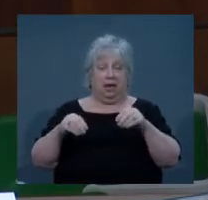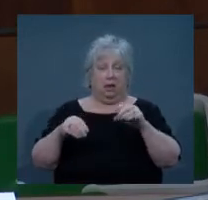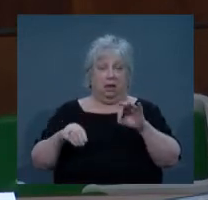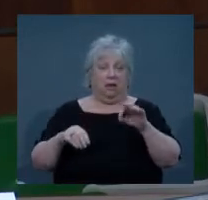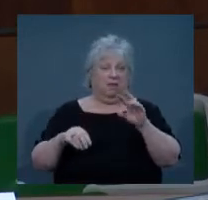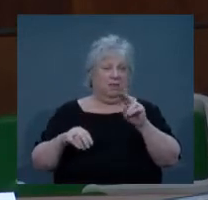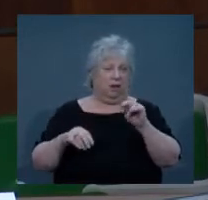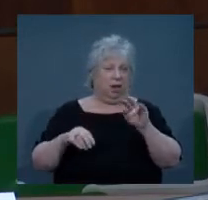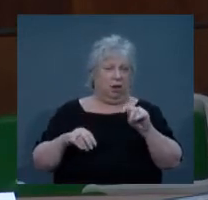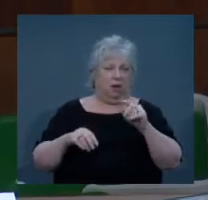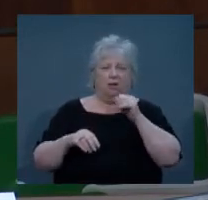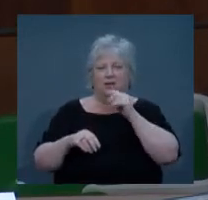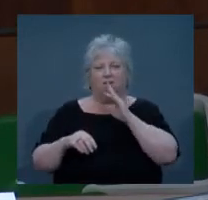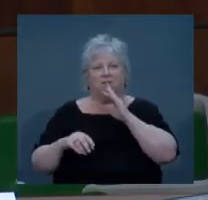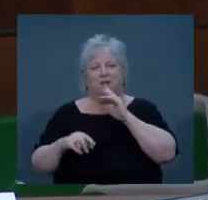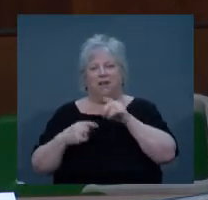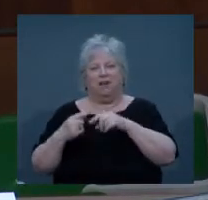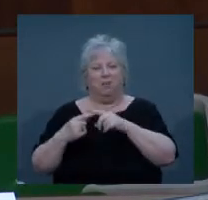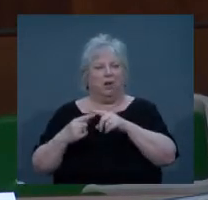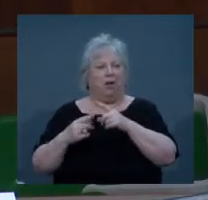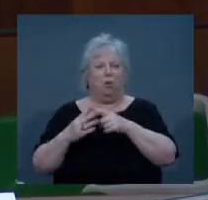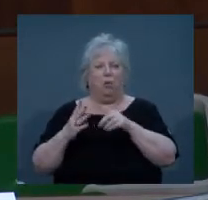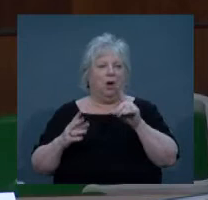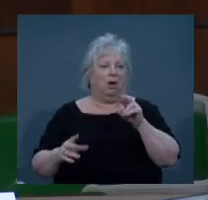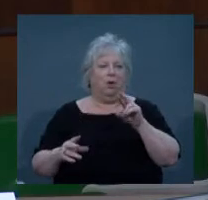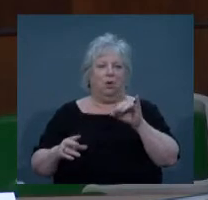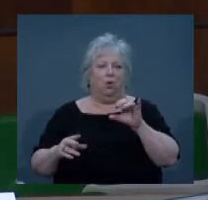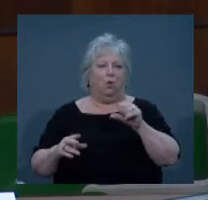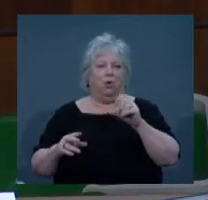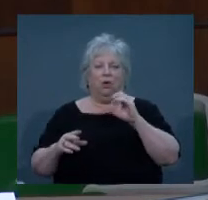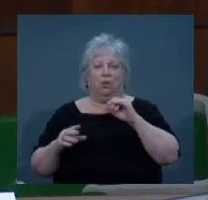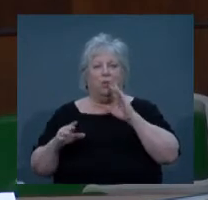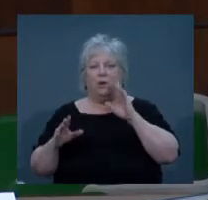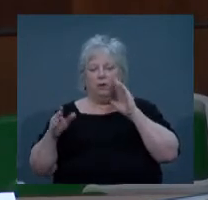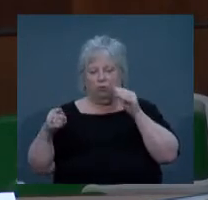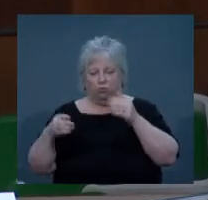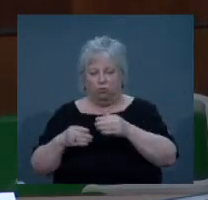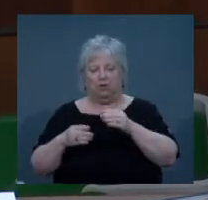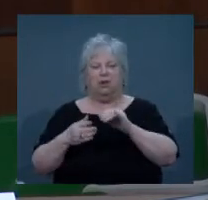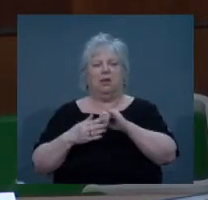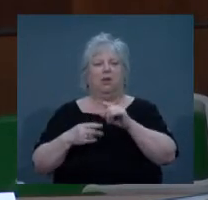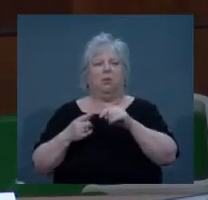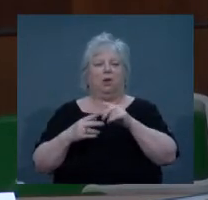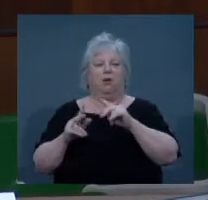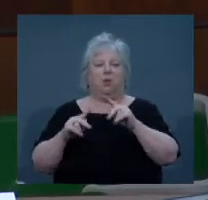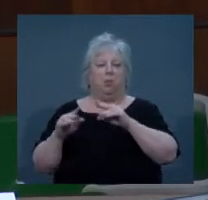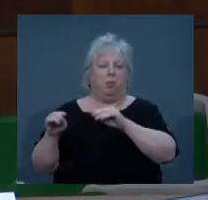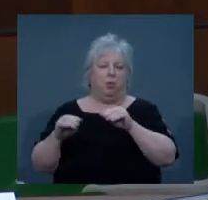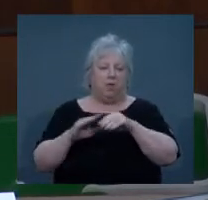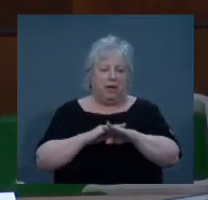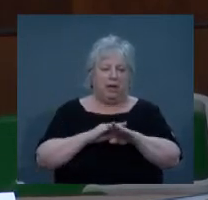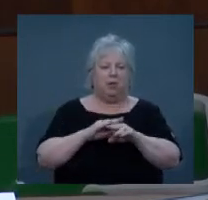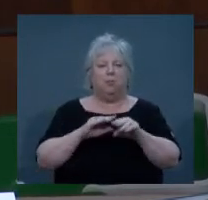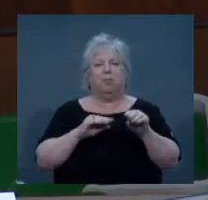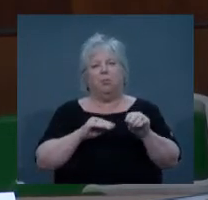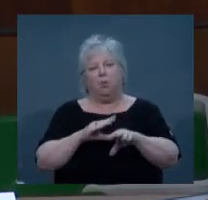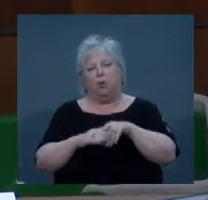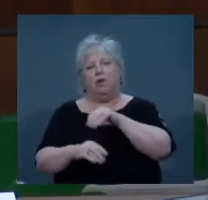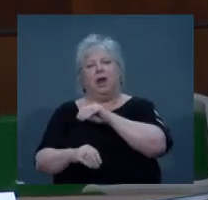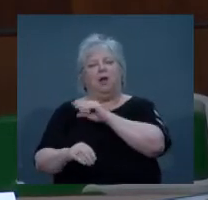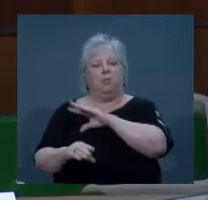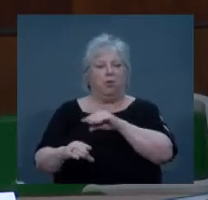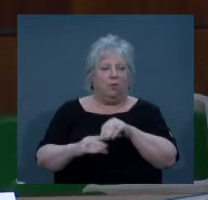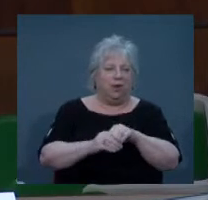unit, right? It's not talking about what Doris was addressing, where you have people that are coming and going into these homes and